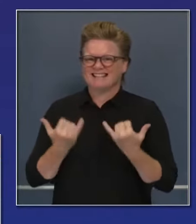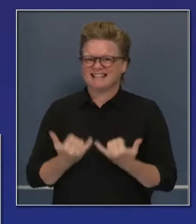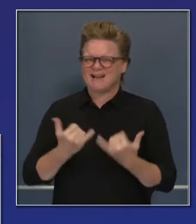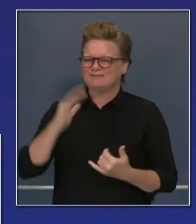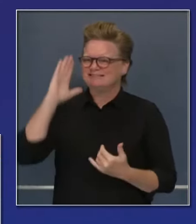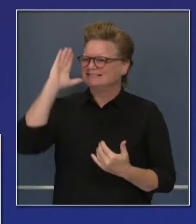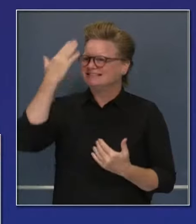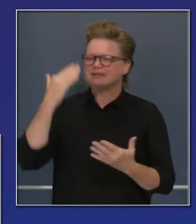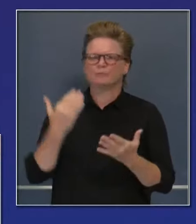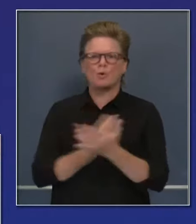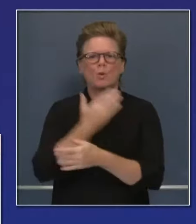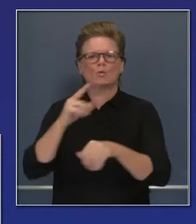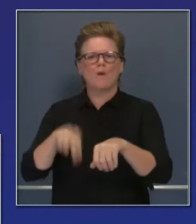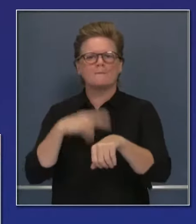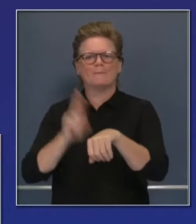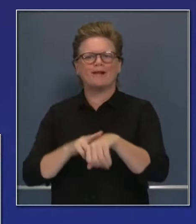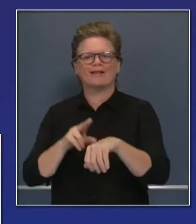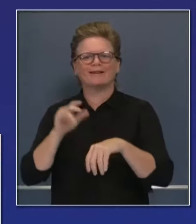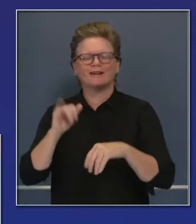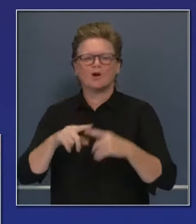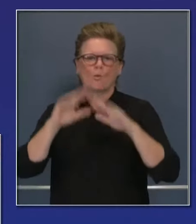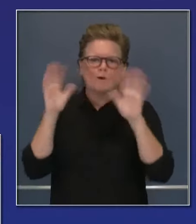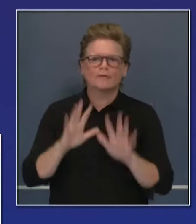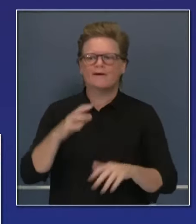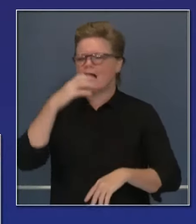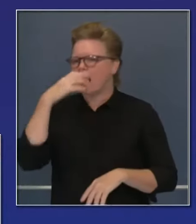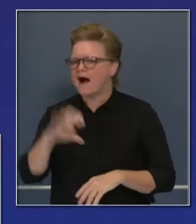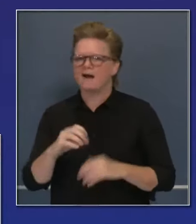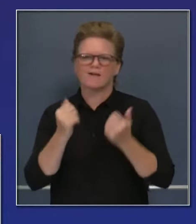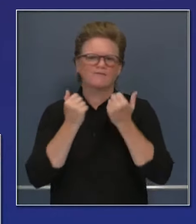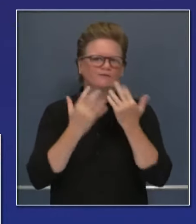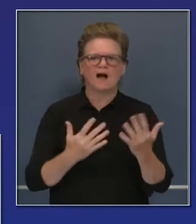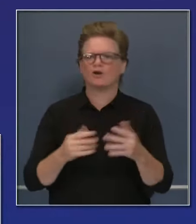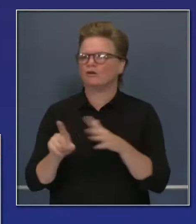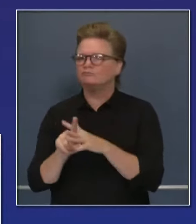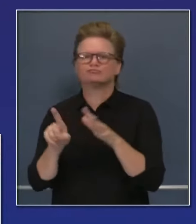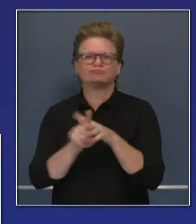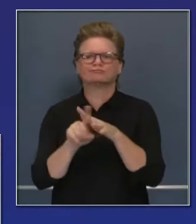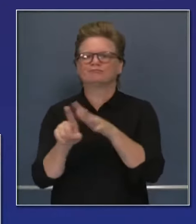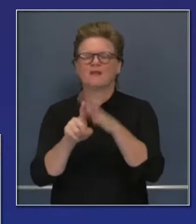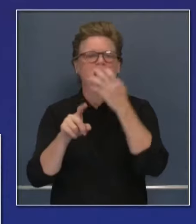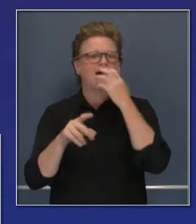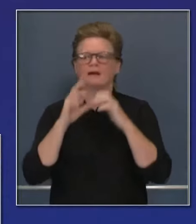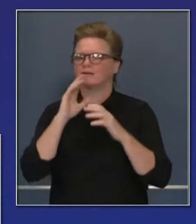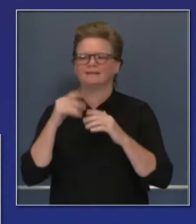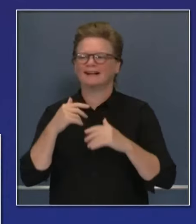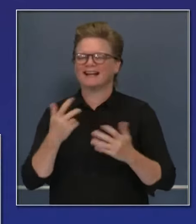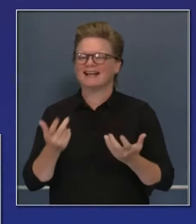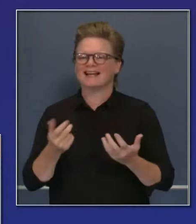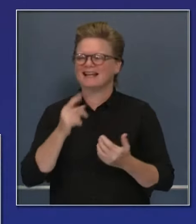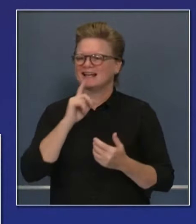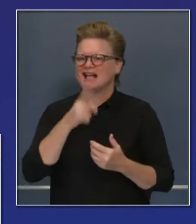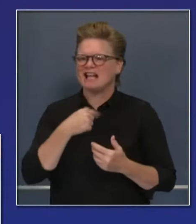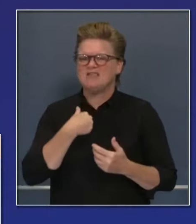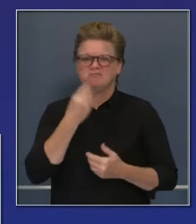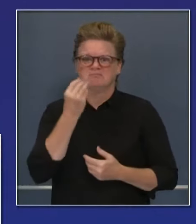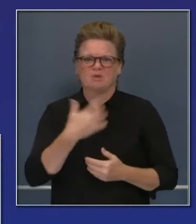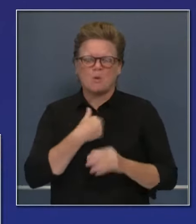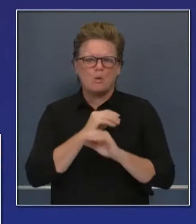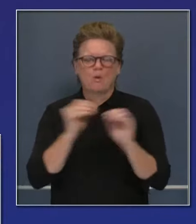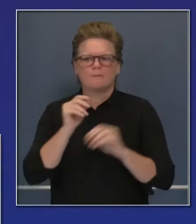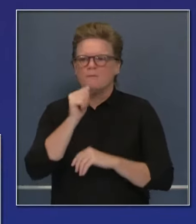state of California. I have no patience, and I say this lovingly, not as an ideologue, but as someone who